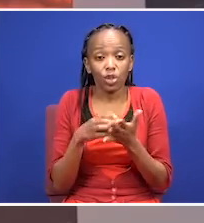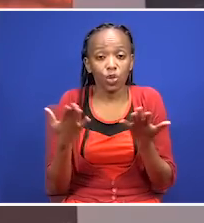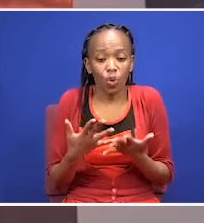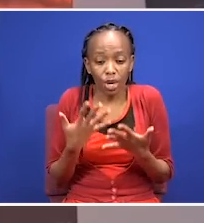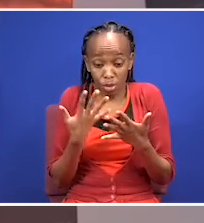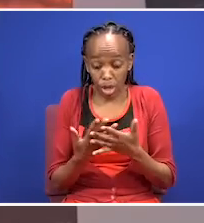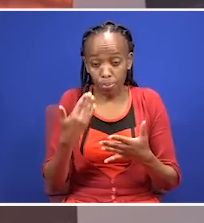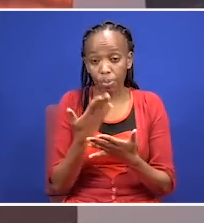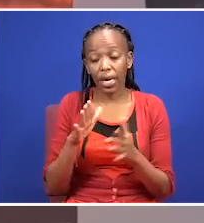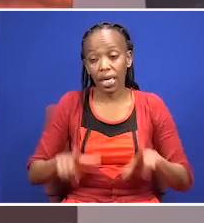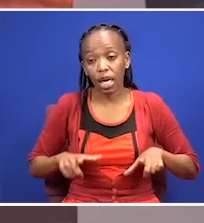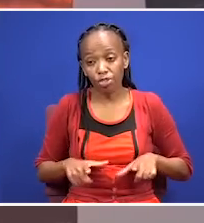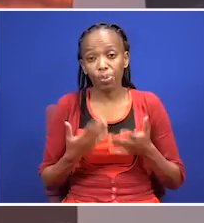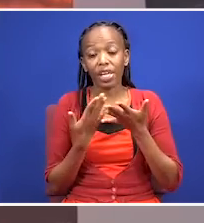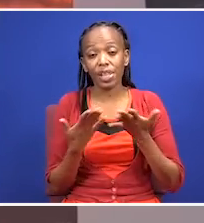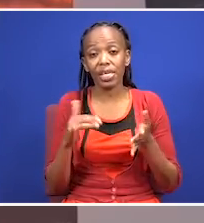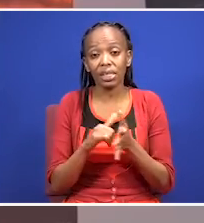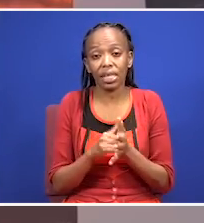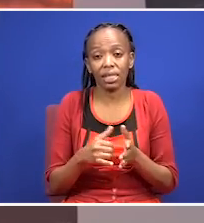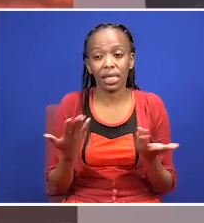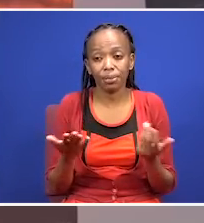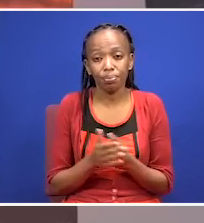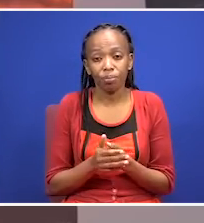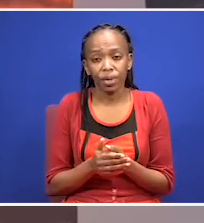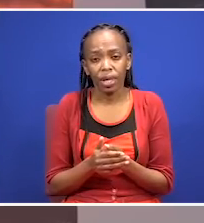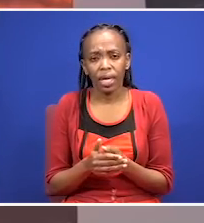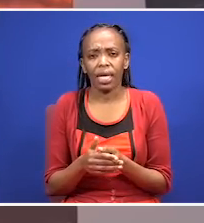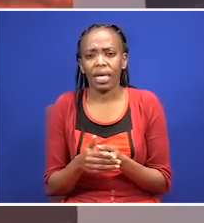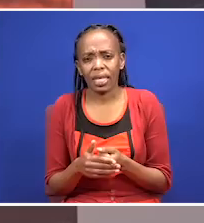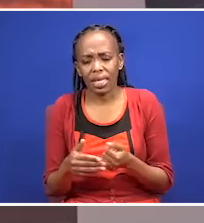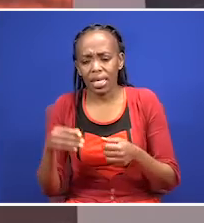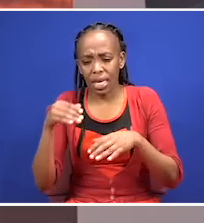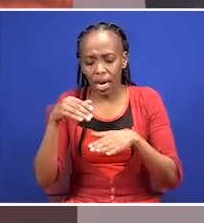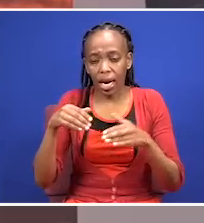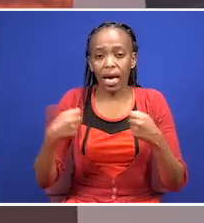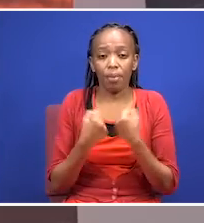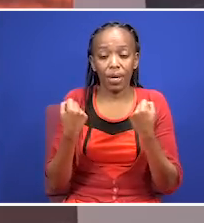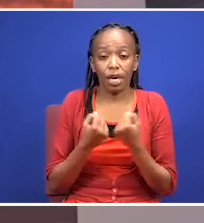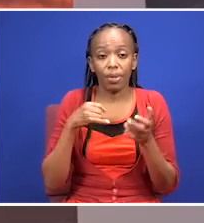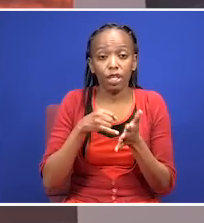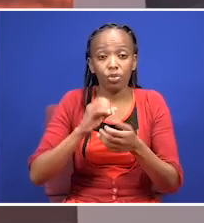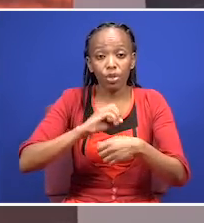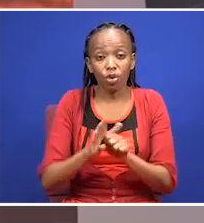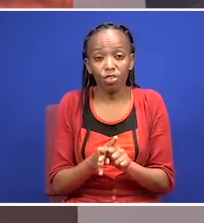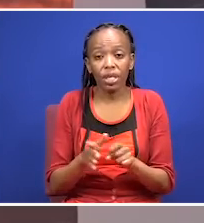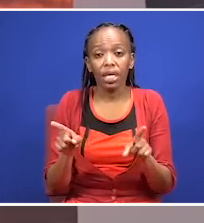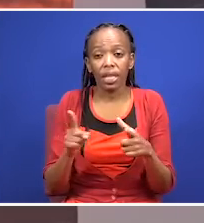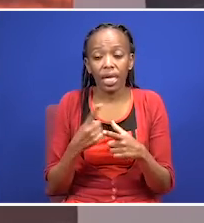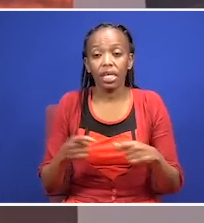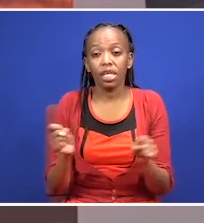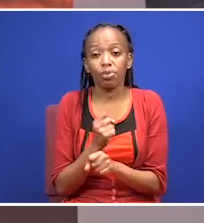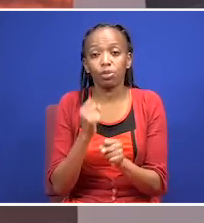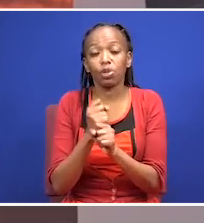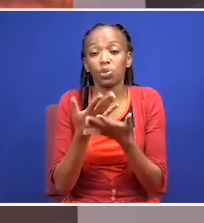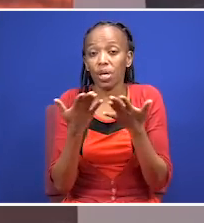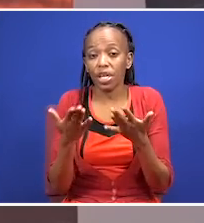by life by things that are so on us including pandemic and all the rest and unable to do anything